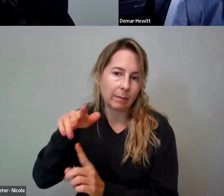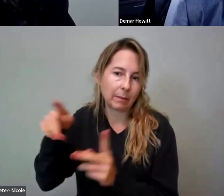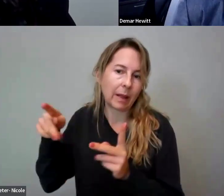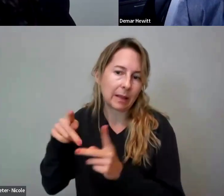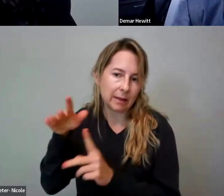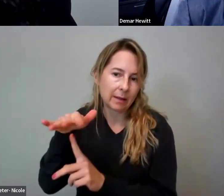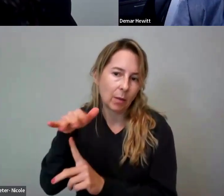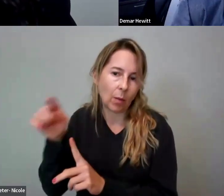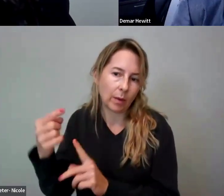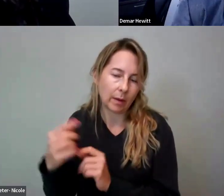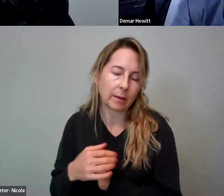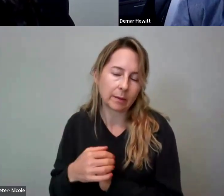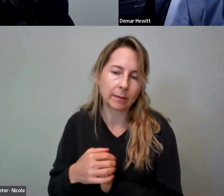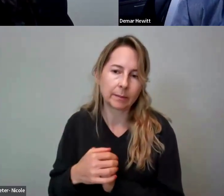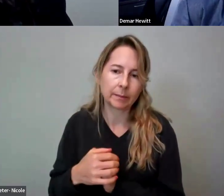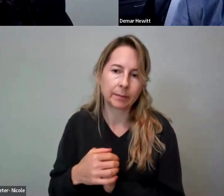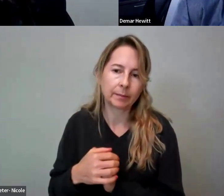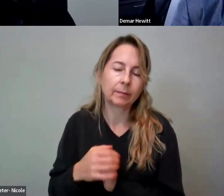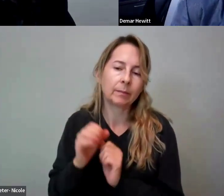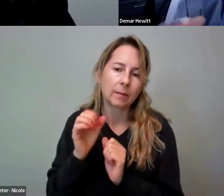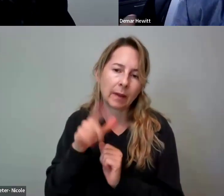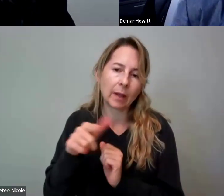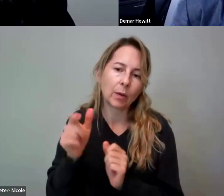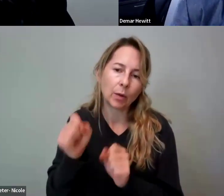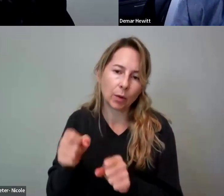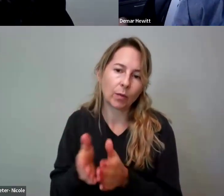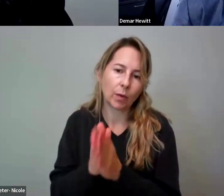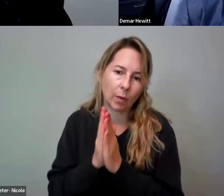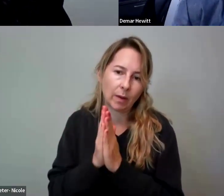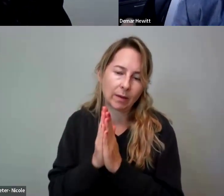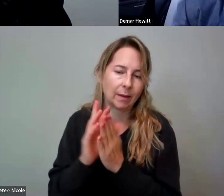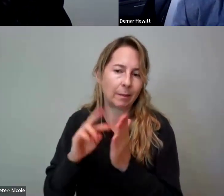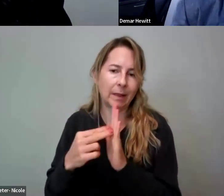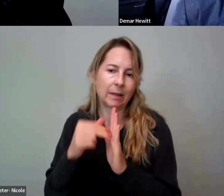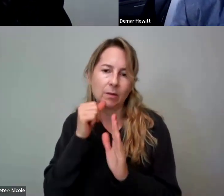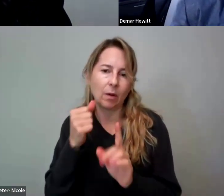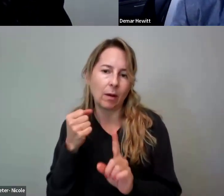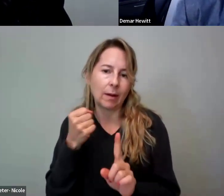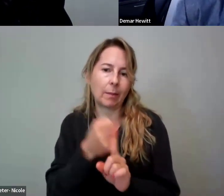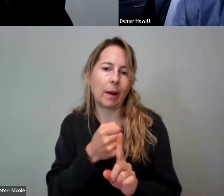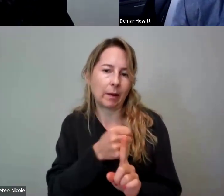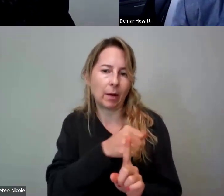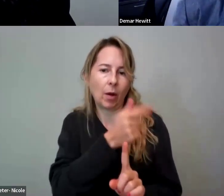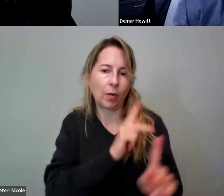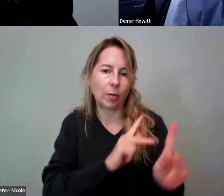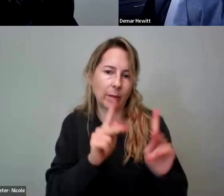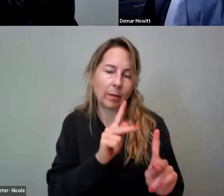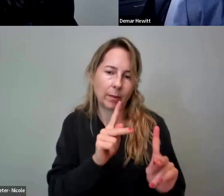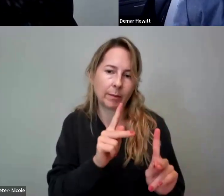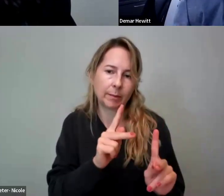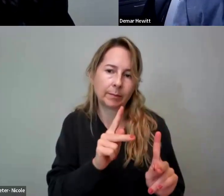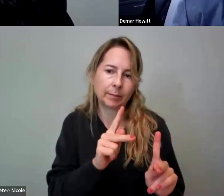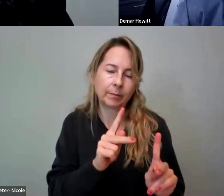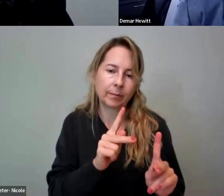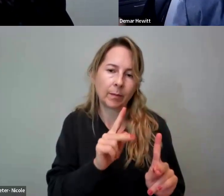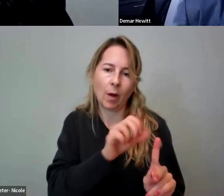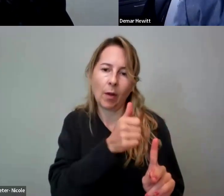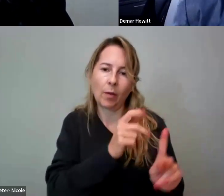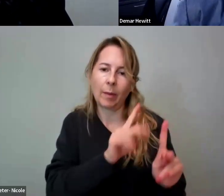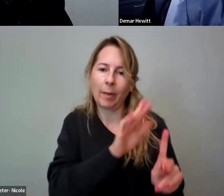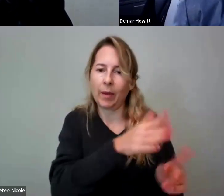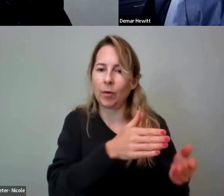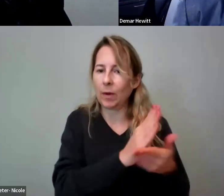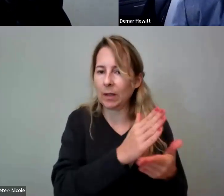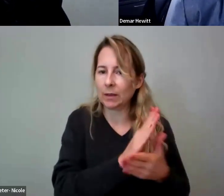smoke your cannabis without affecting or otherwise impacting the rights of other users of